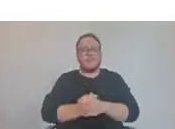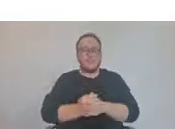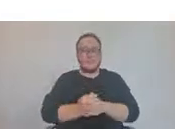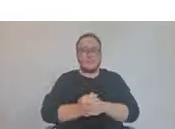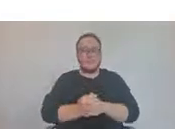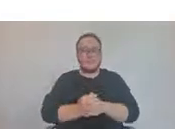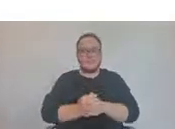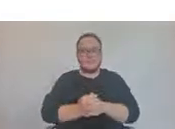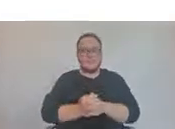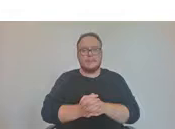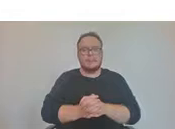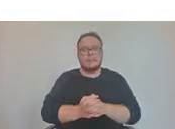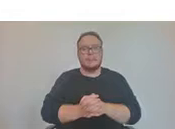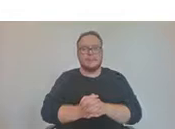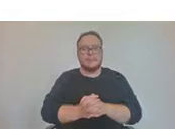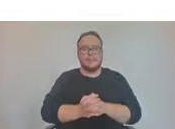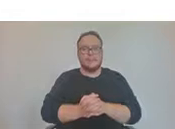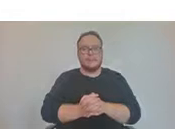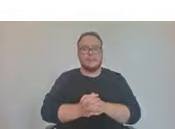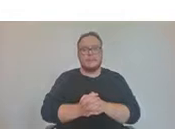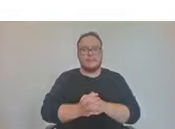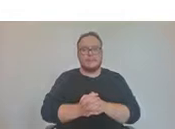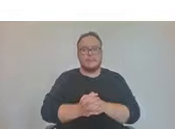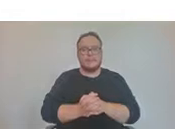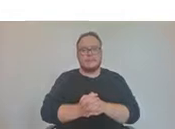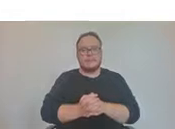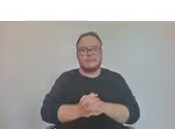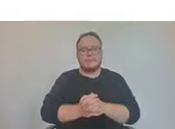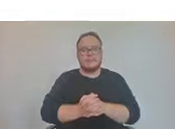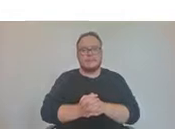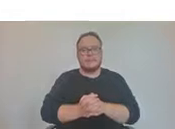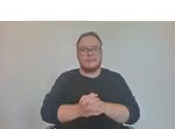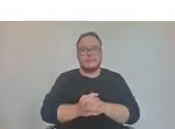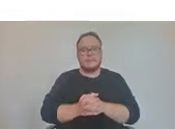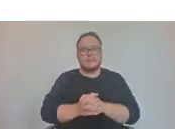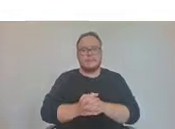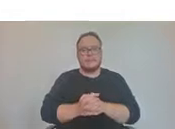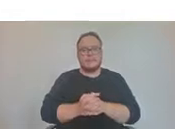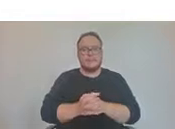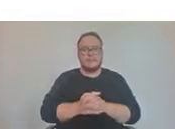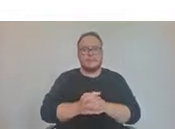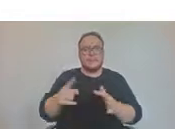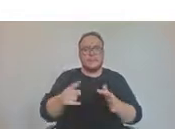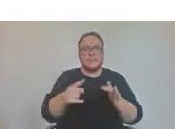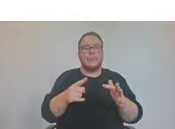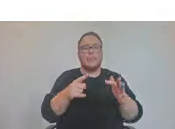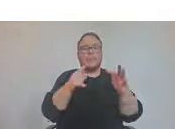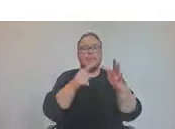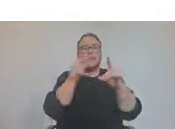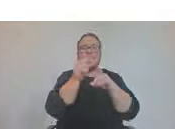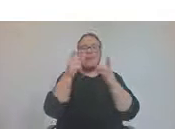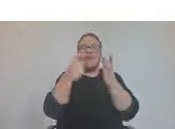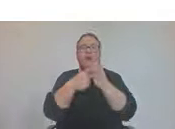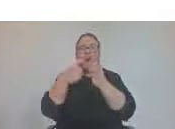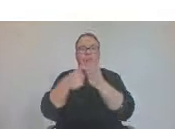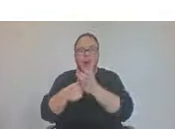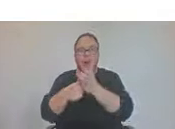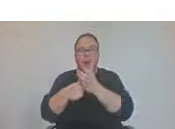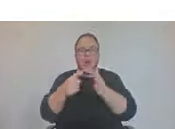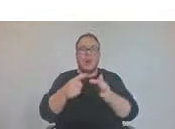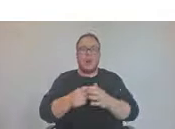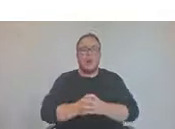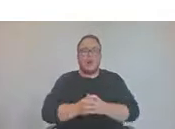navigate our way out of the pandemic. And also in terms of our emergency preparedness, resilience and response, our EPRR